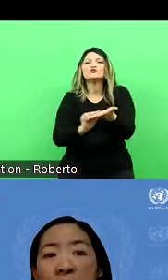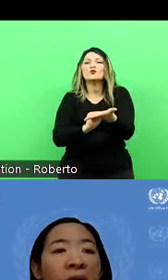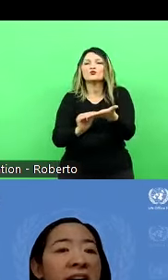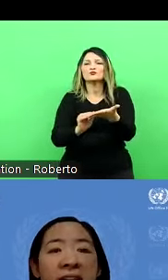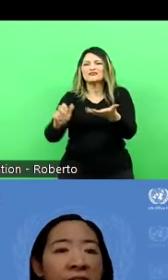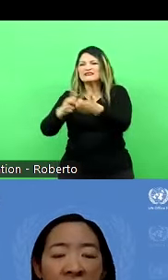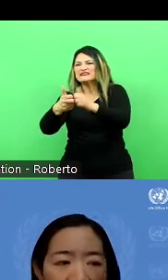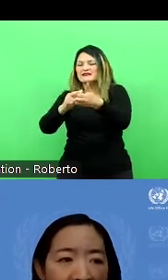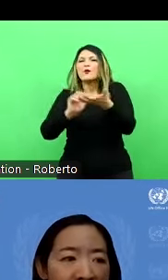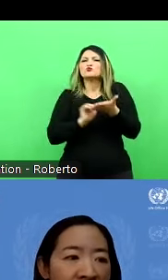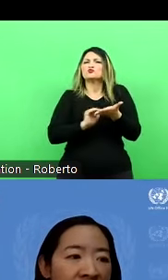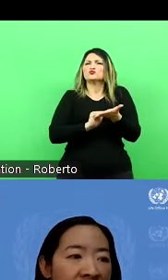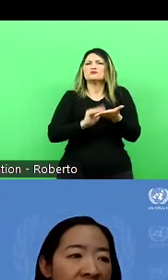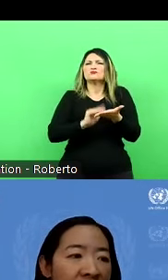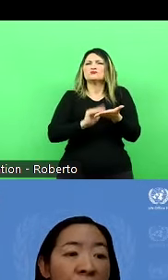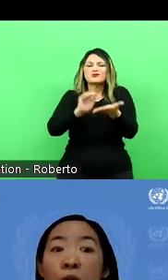disabilities require different